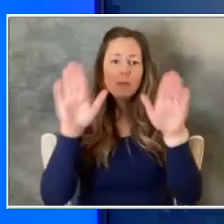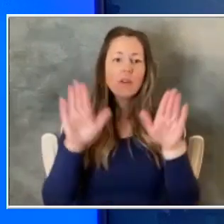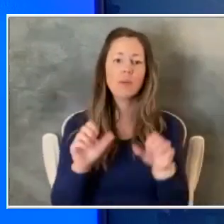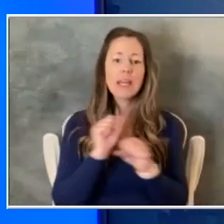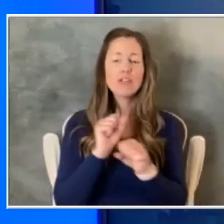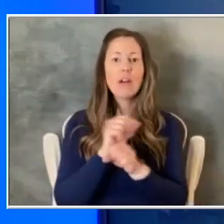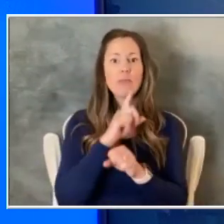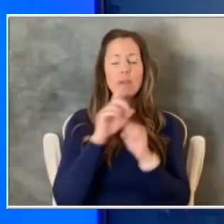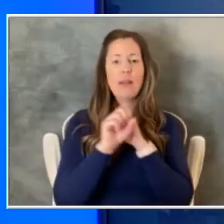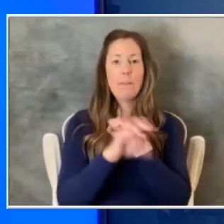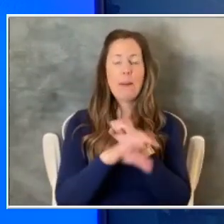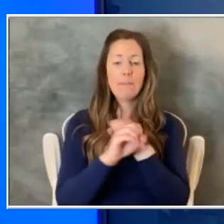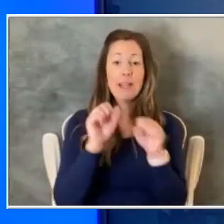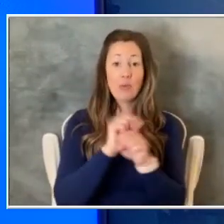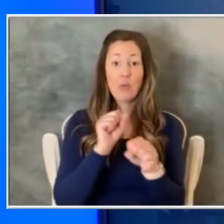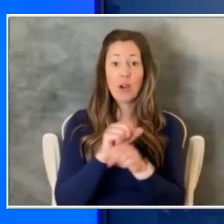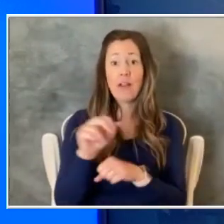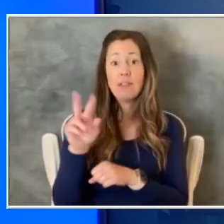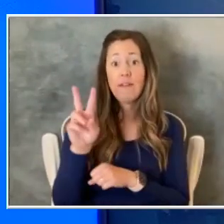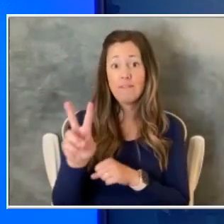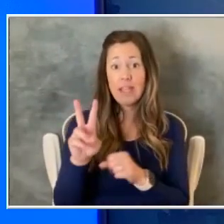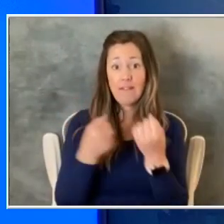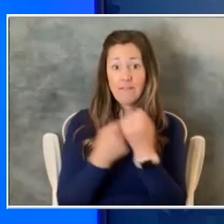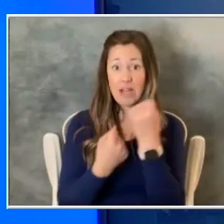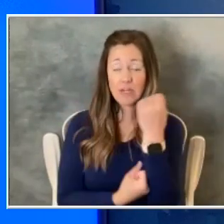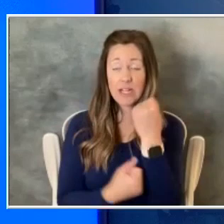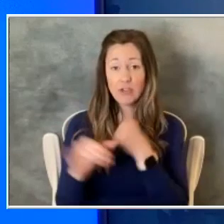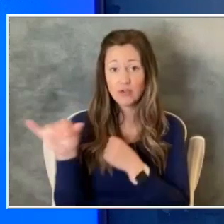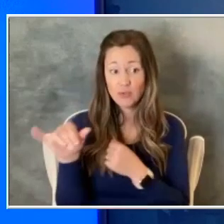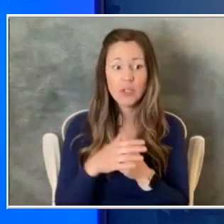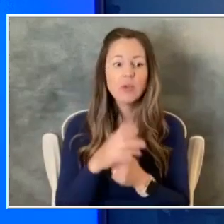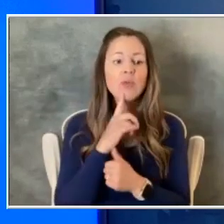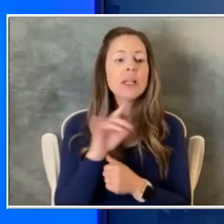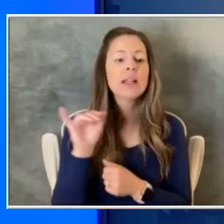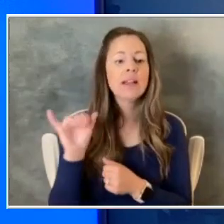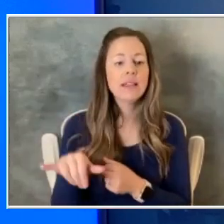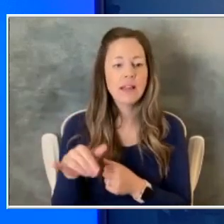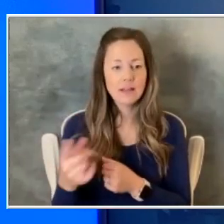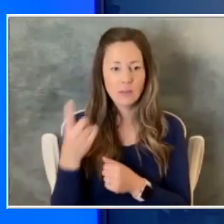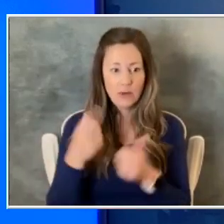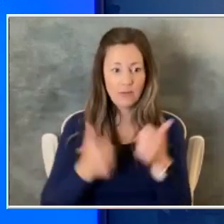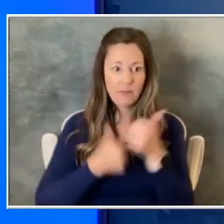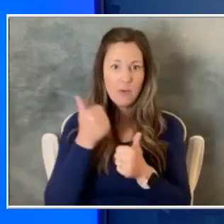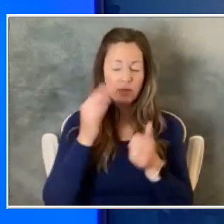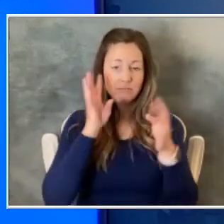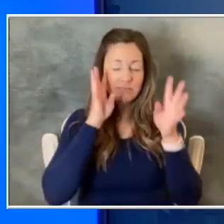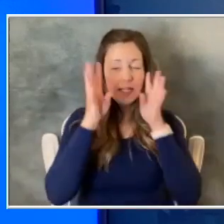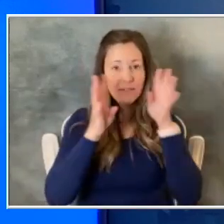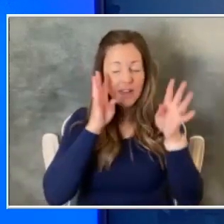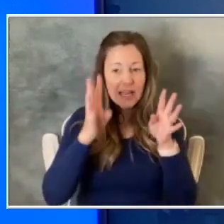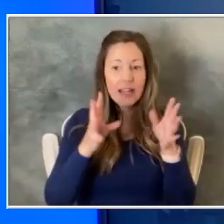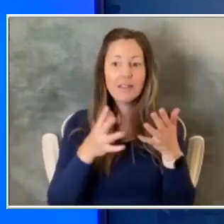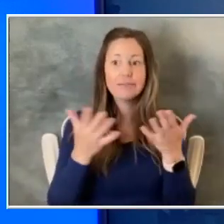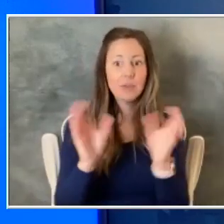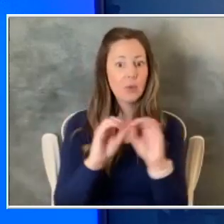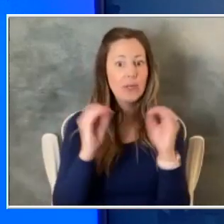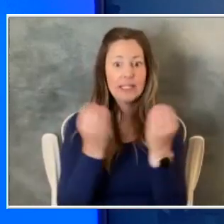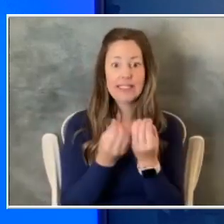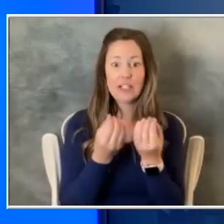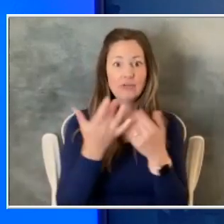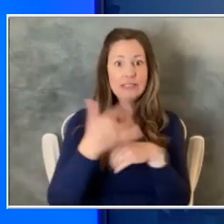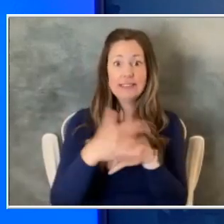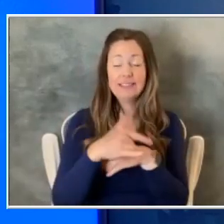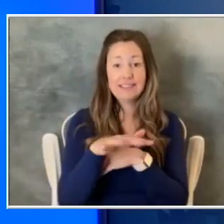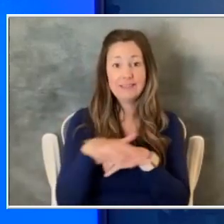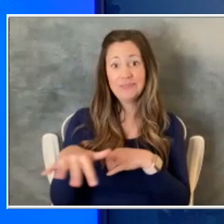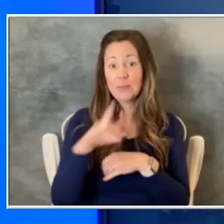work of the V Foundation. And, you know, they're one of the most innovative organizations out there